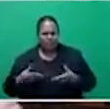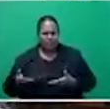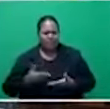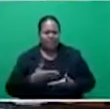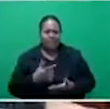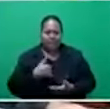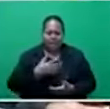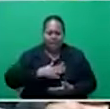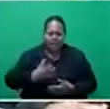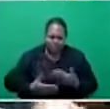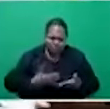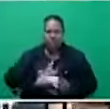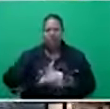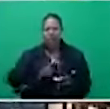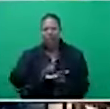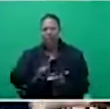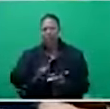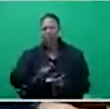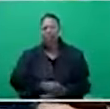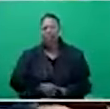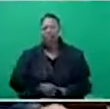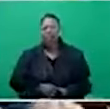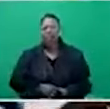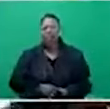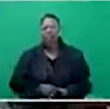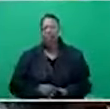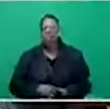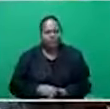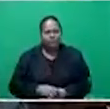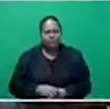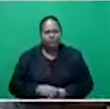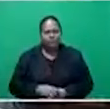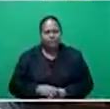mitigation, social protection. I find it really quite